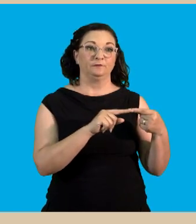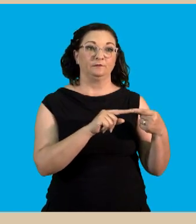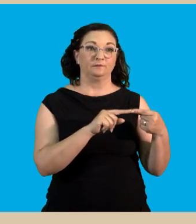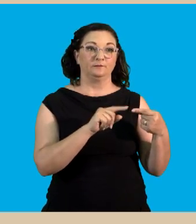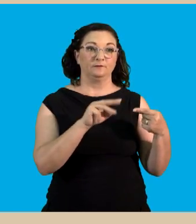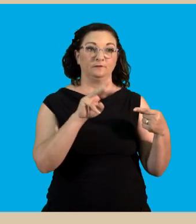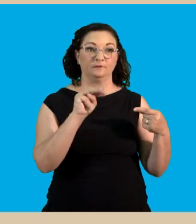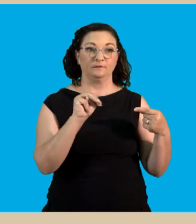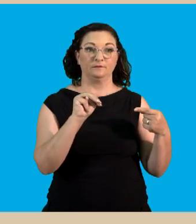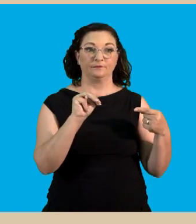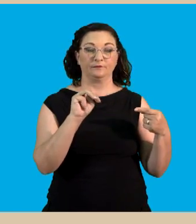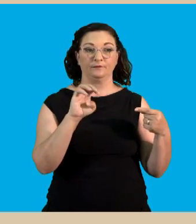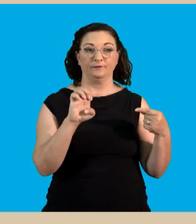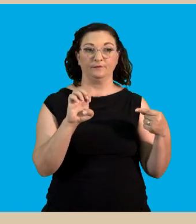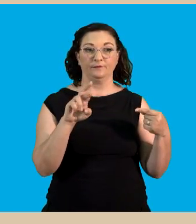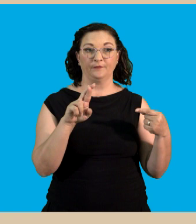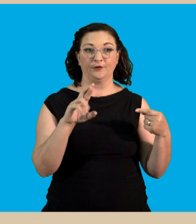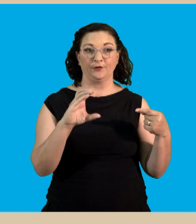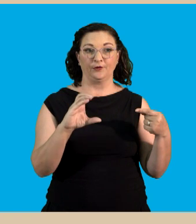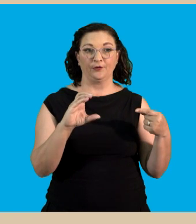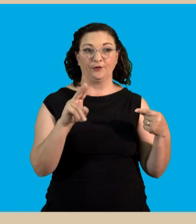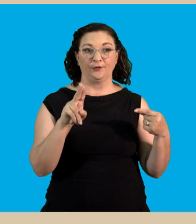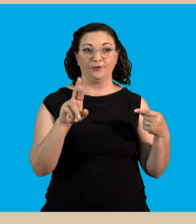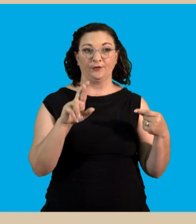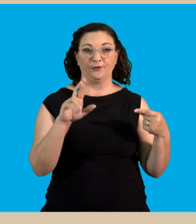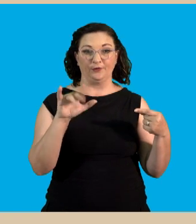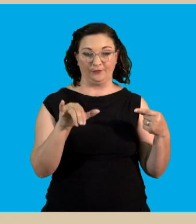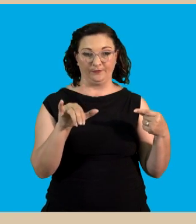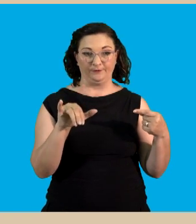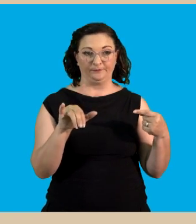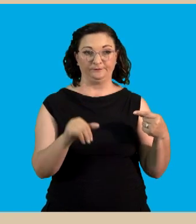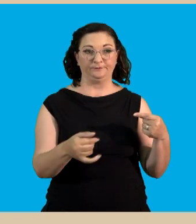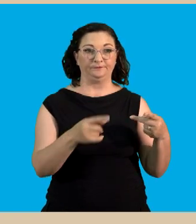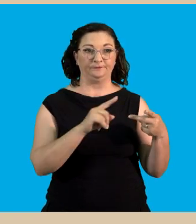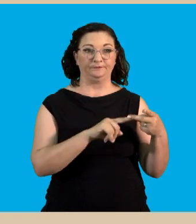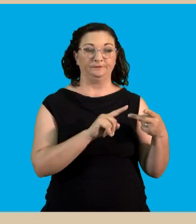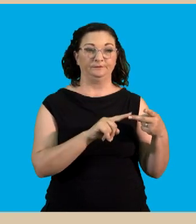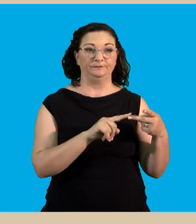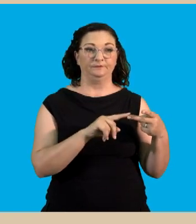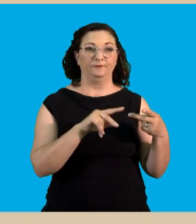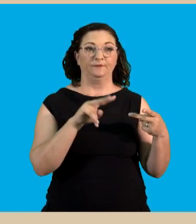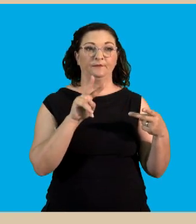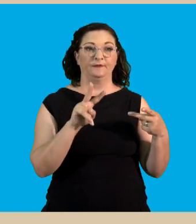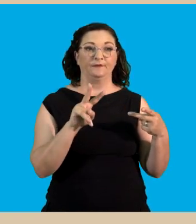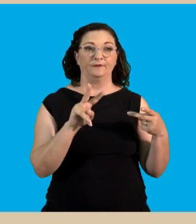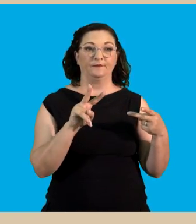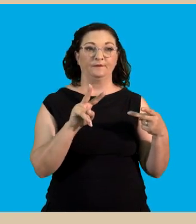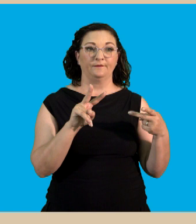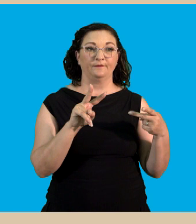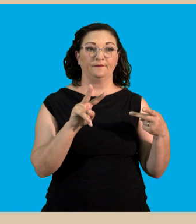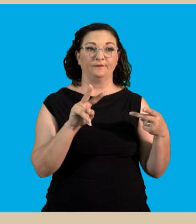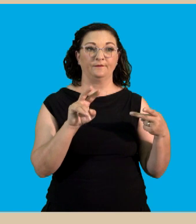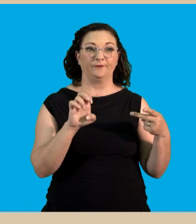will represent Mercury. All right, very will represent V. They will